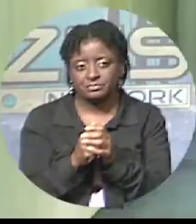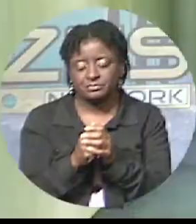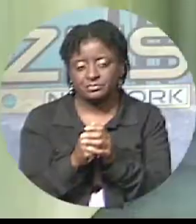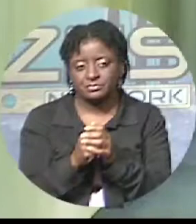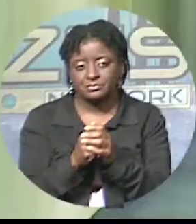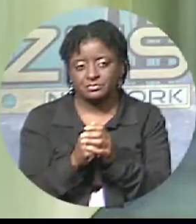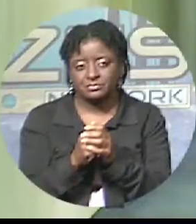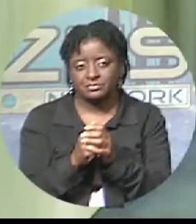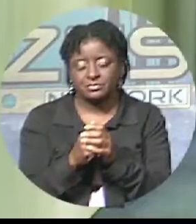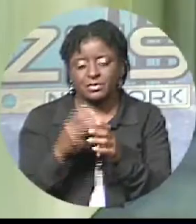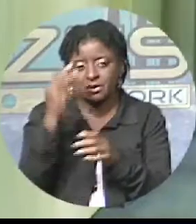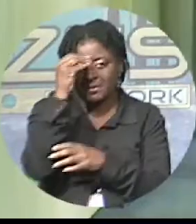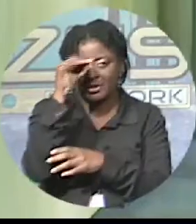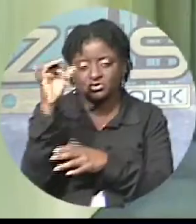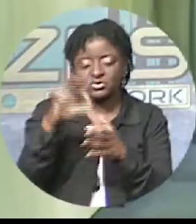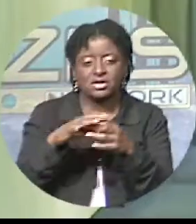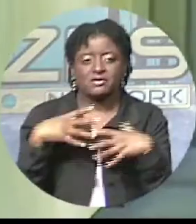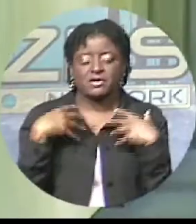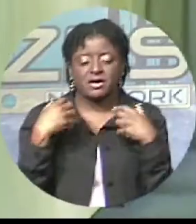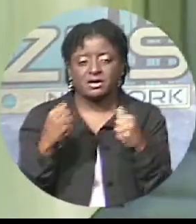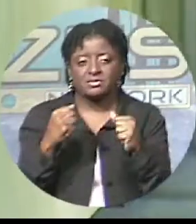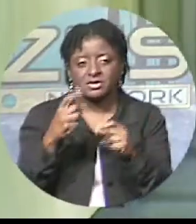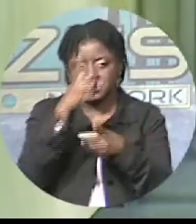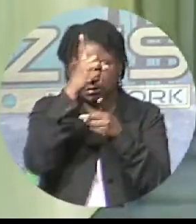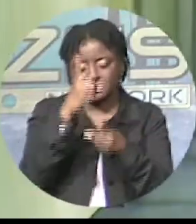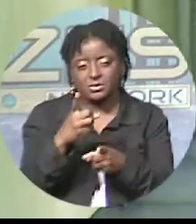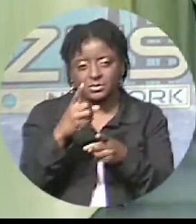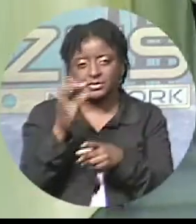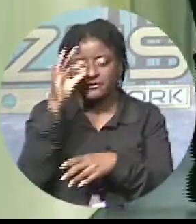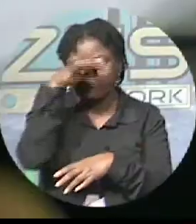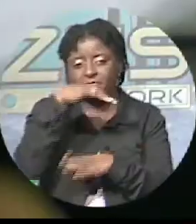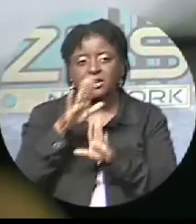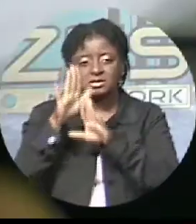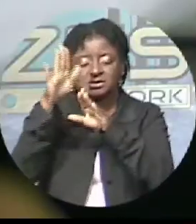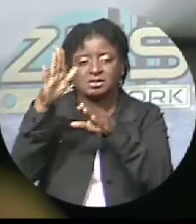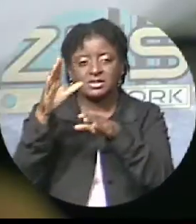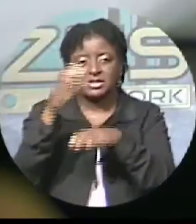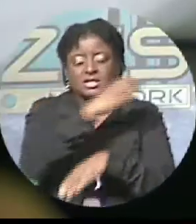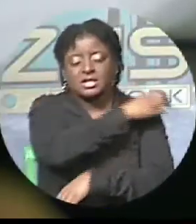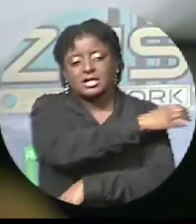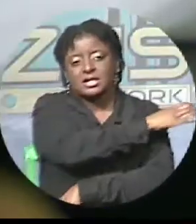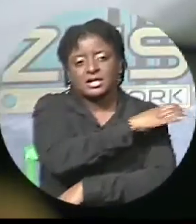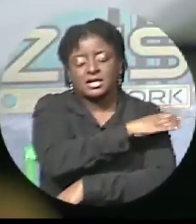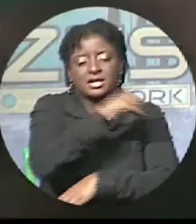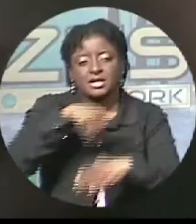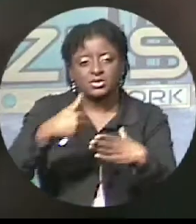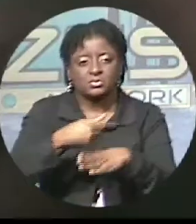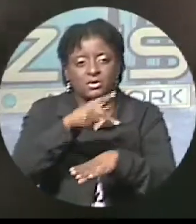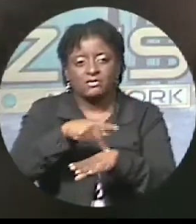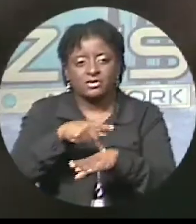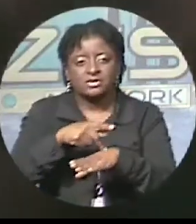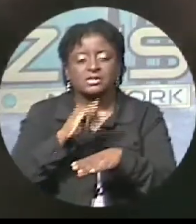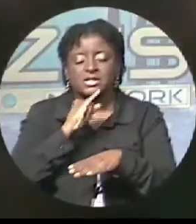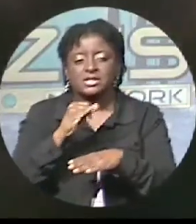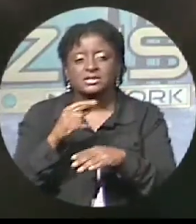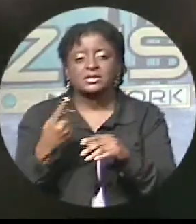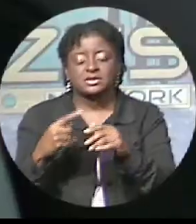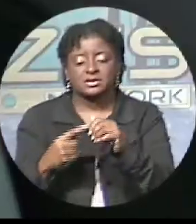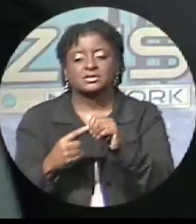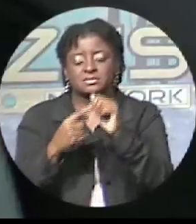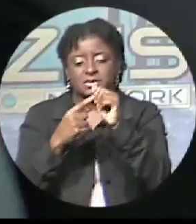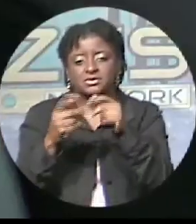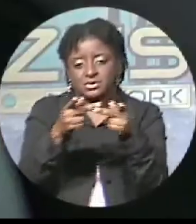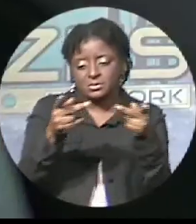out. The Ministry of Health has determined that the Fox Hill Clinic in New Providence is the designated location for extended isolations